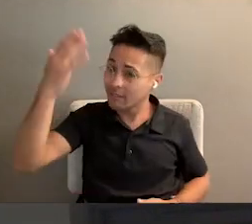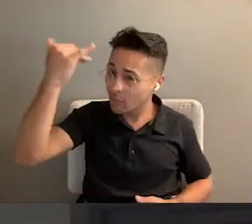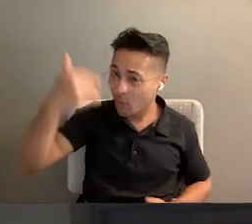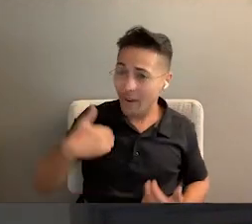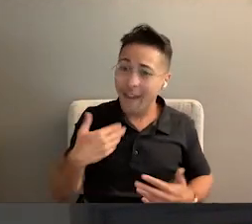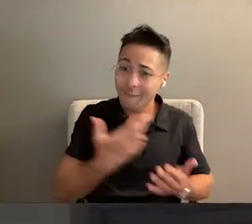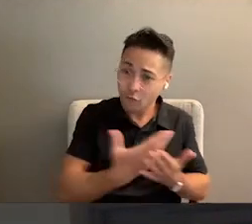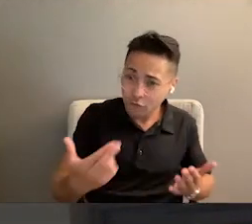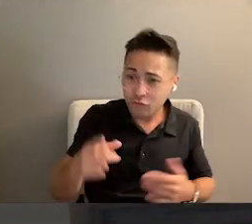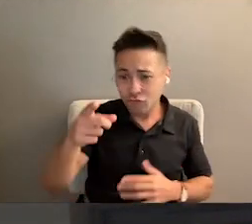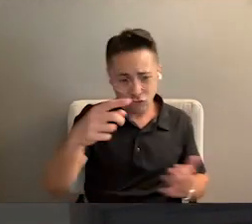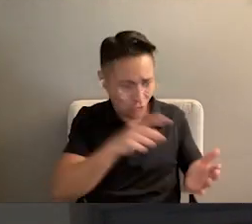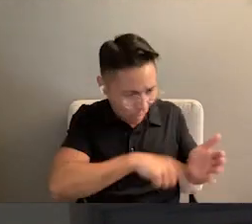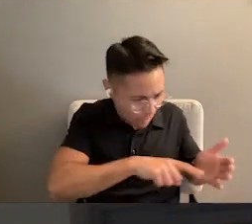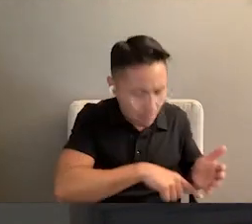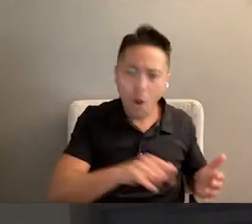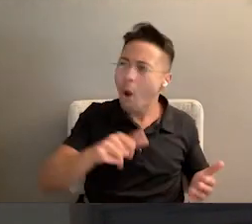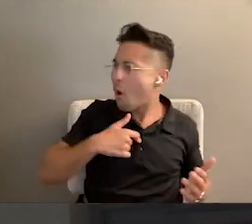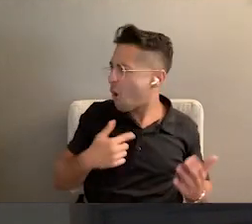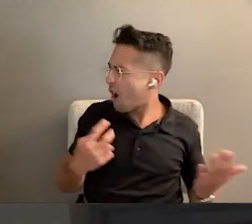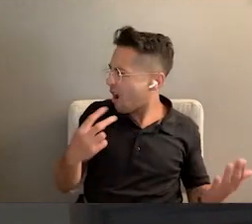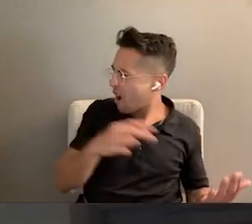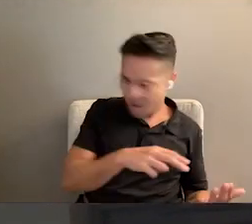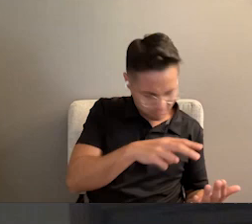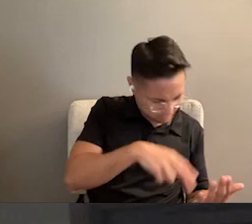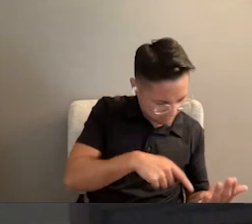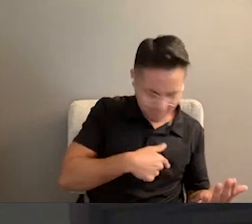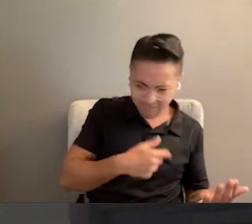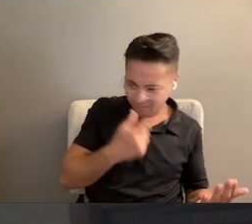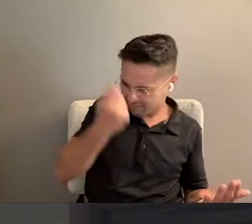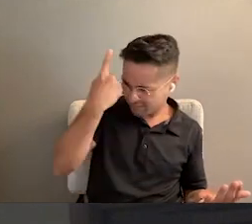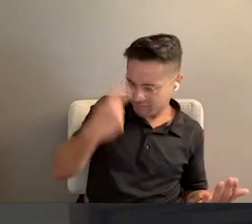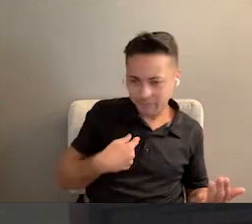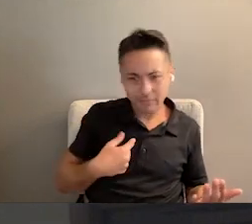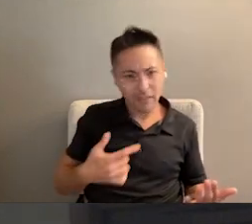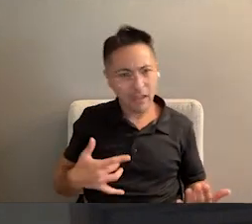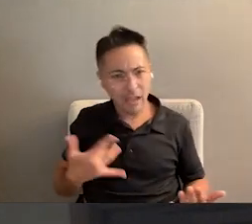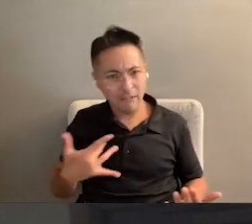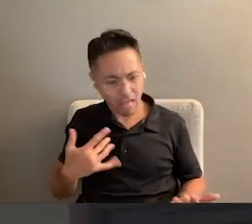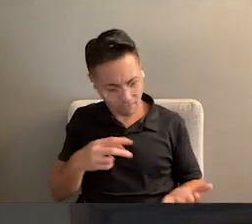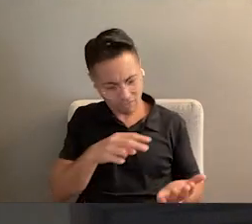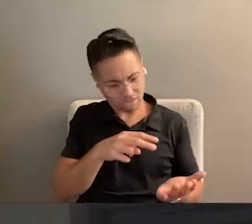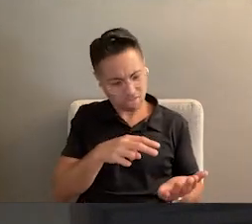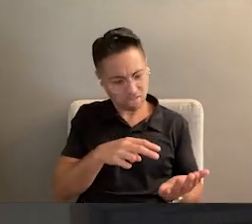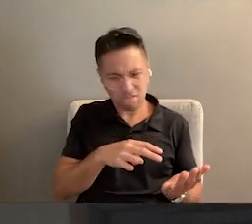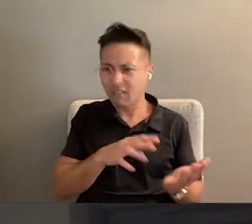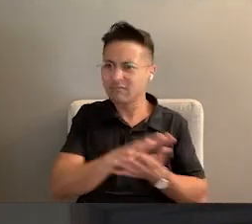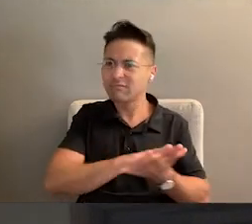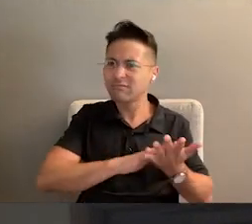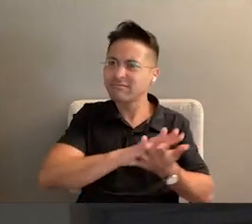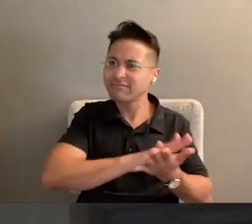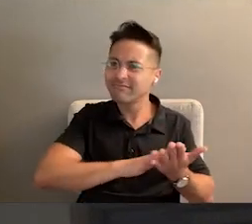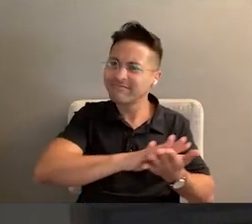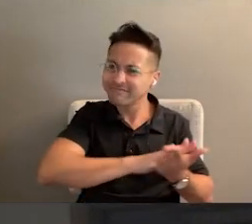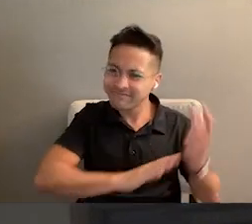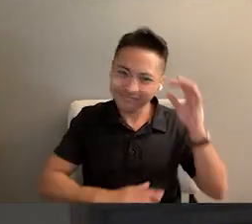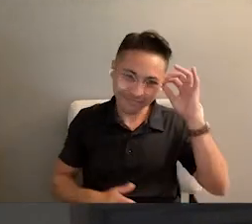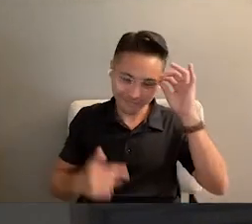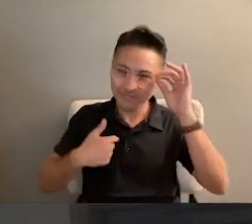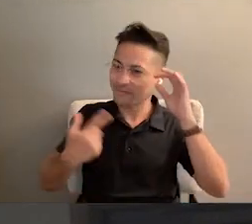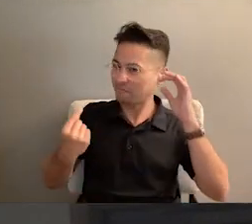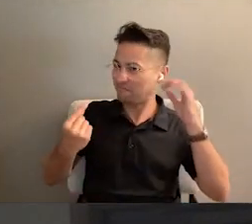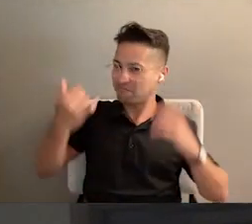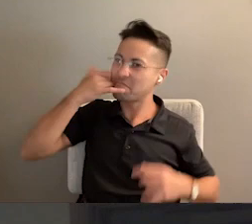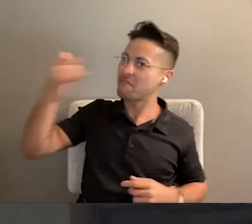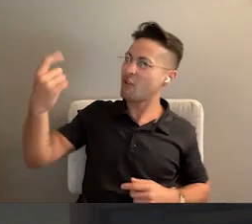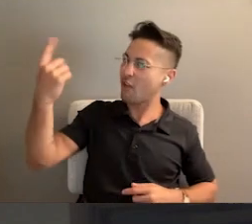head, right? That's why we have resources, you look it up, oh geez, I read that, it made no sense. I feel like I just read